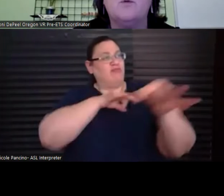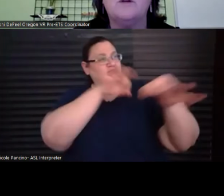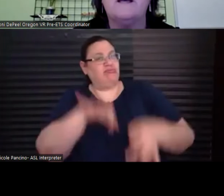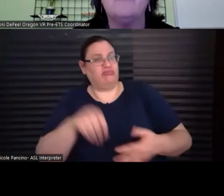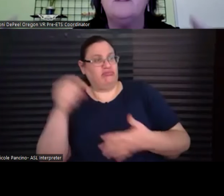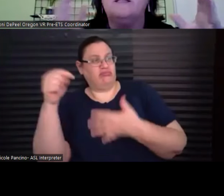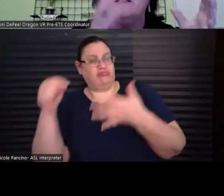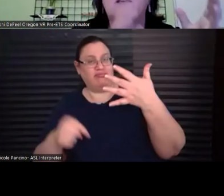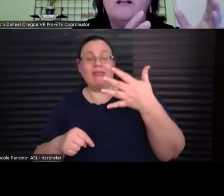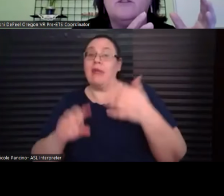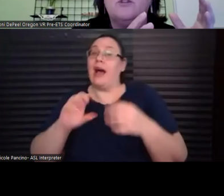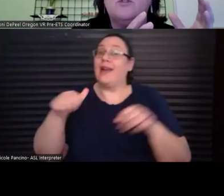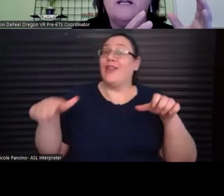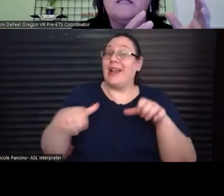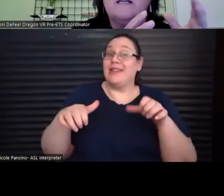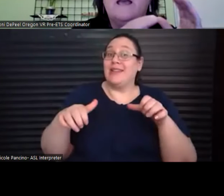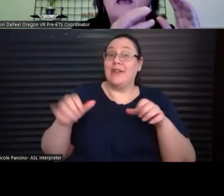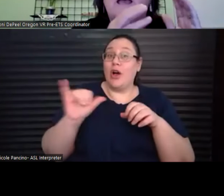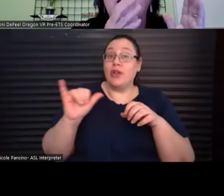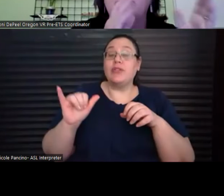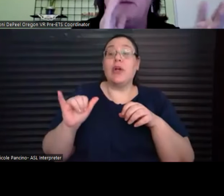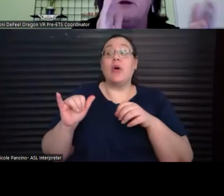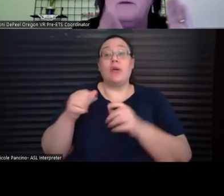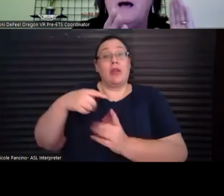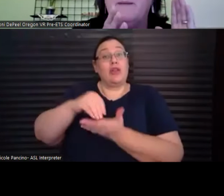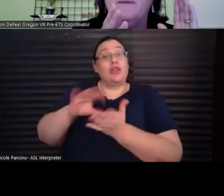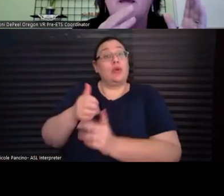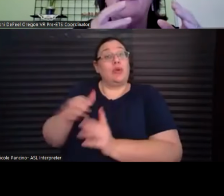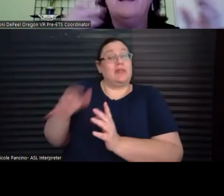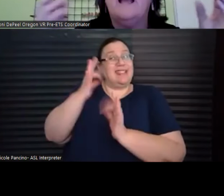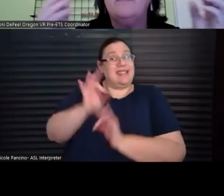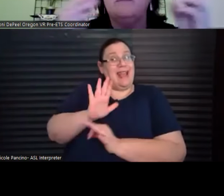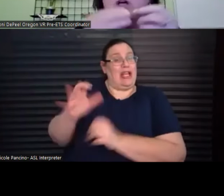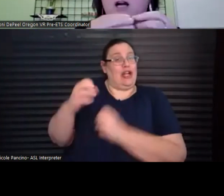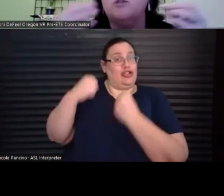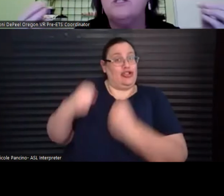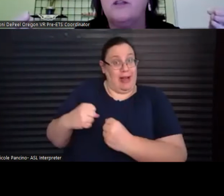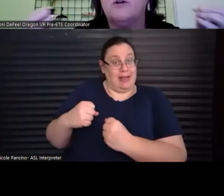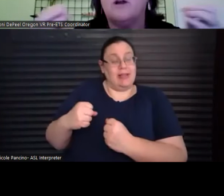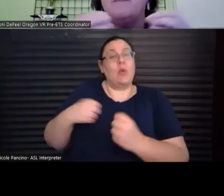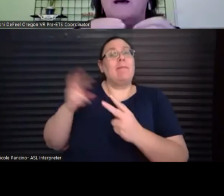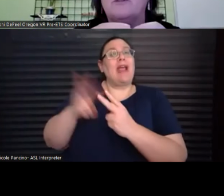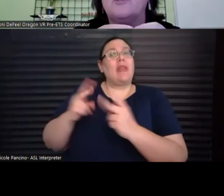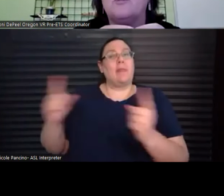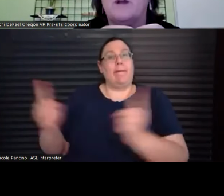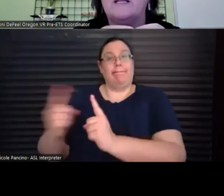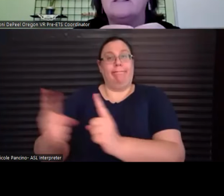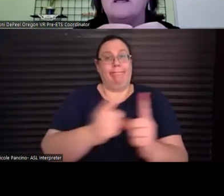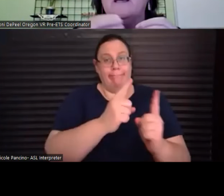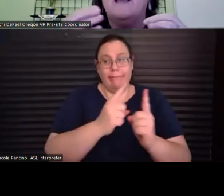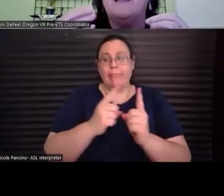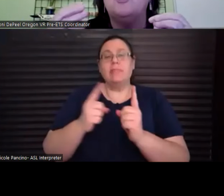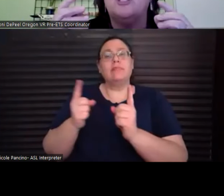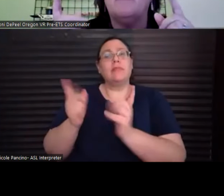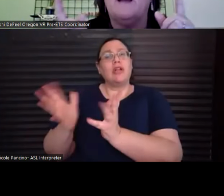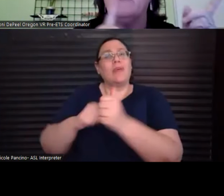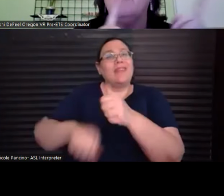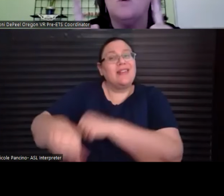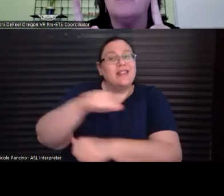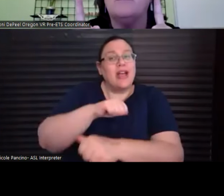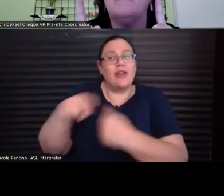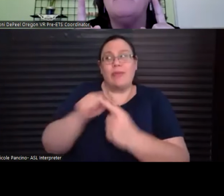done before is after they decide on their strengths, pair them up and then have them talk to each other about their strengths and